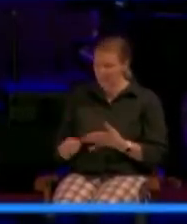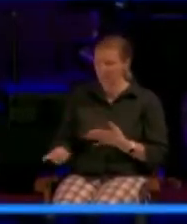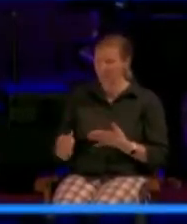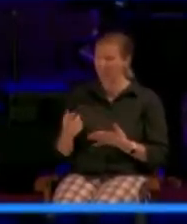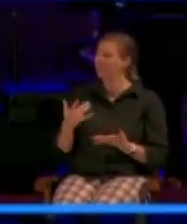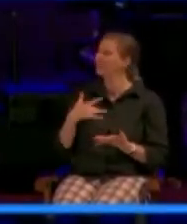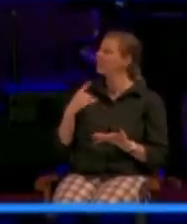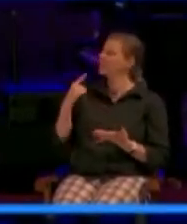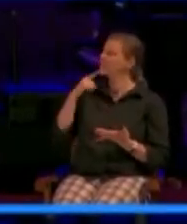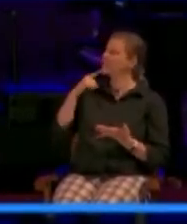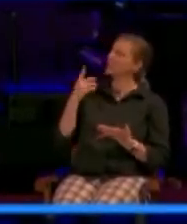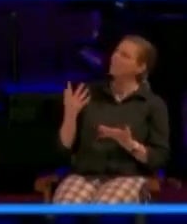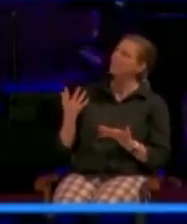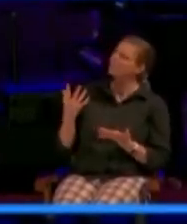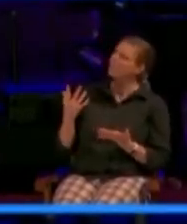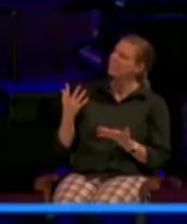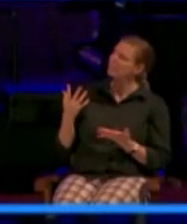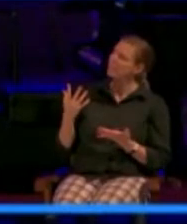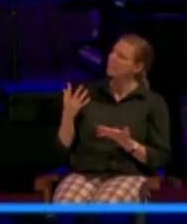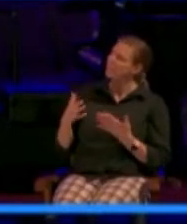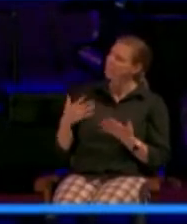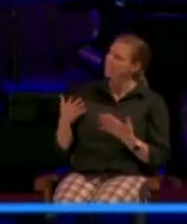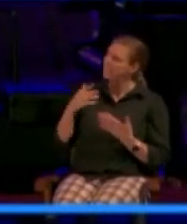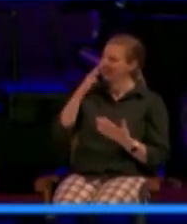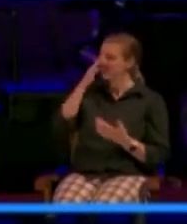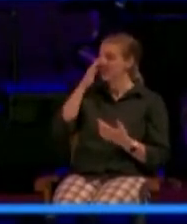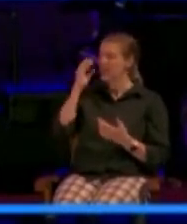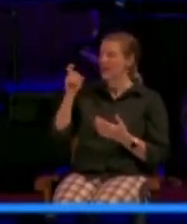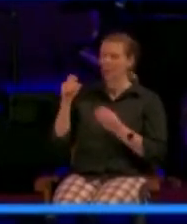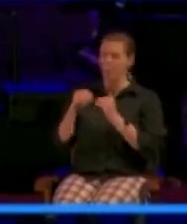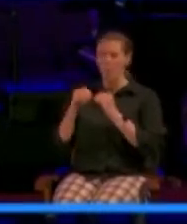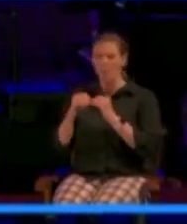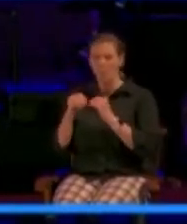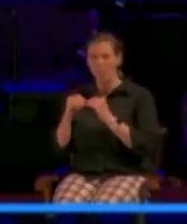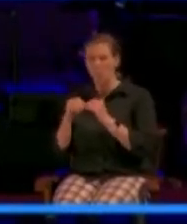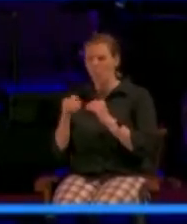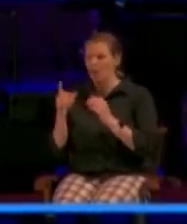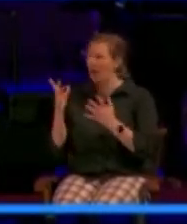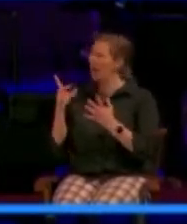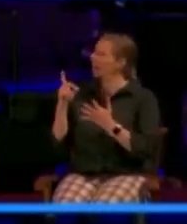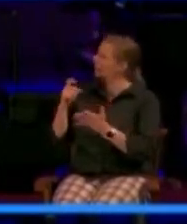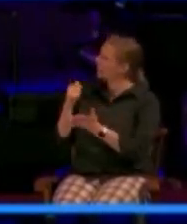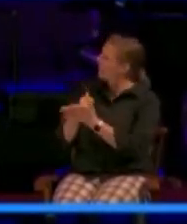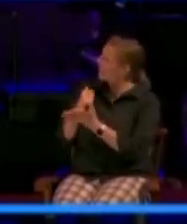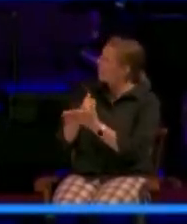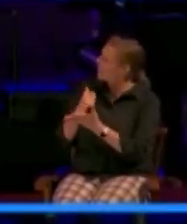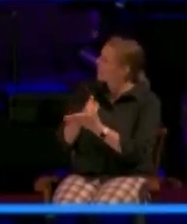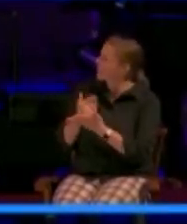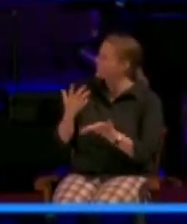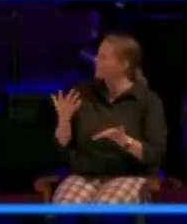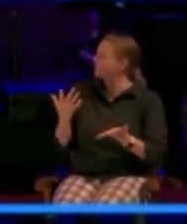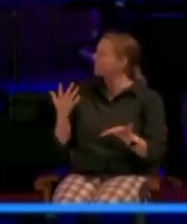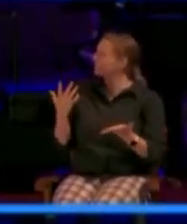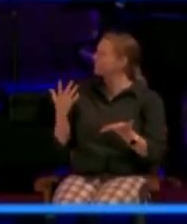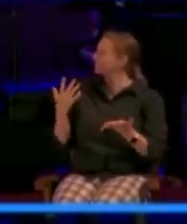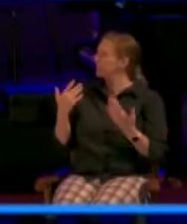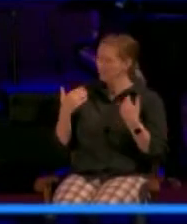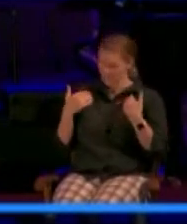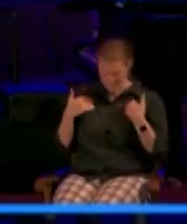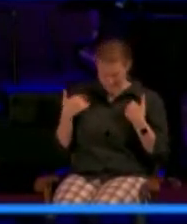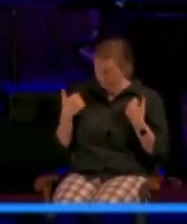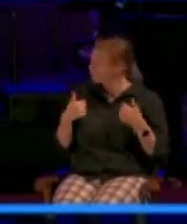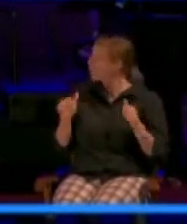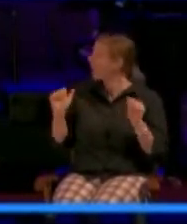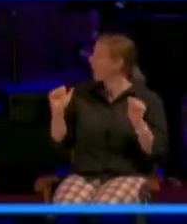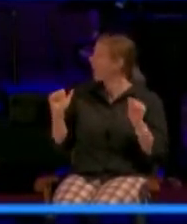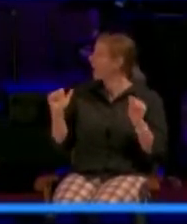got to be more than what I'm doing. There's got to be more to it than I have been able to accomplish in this point in time, and